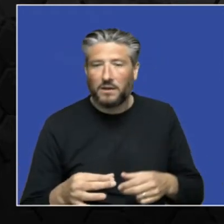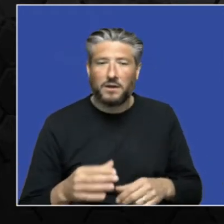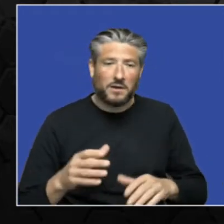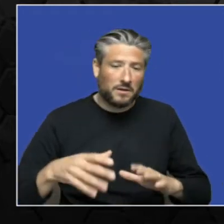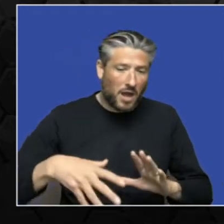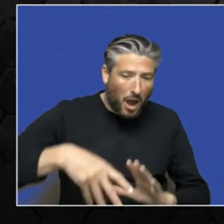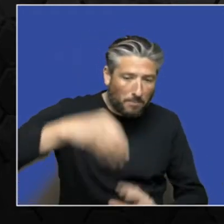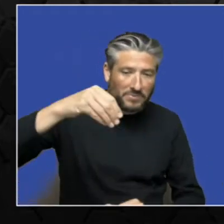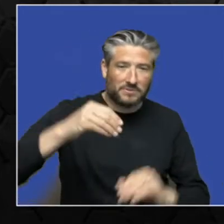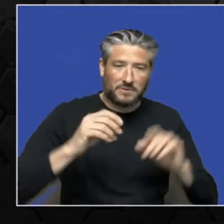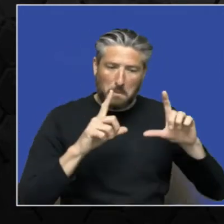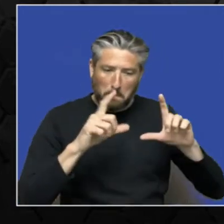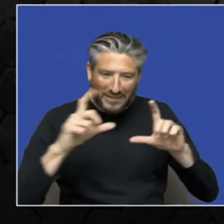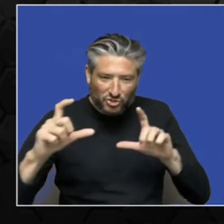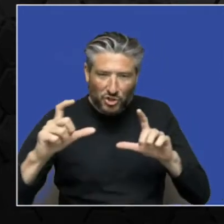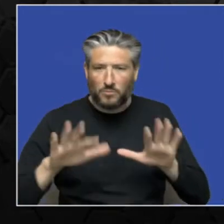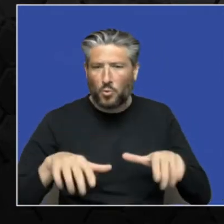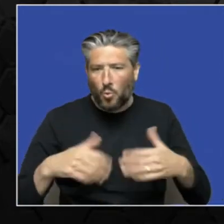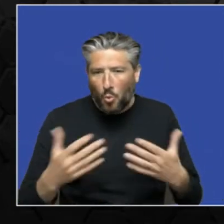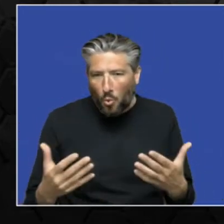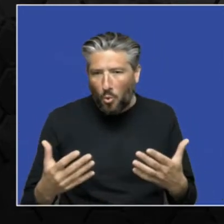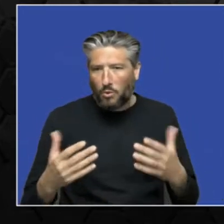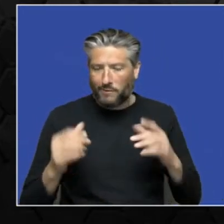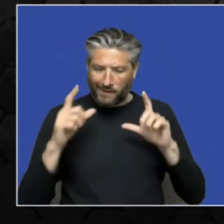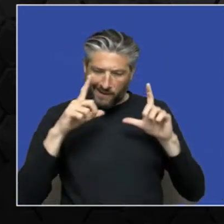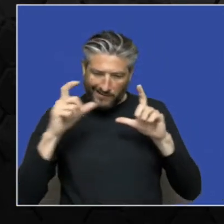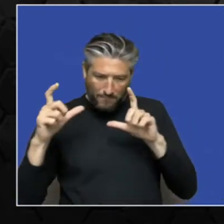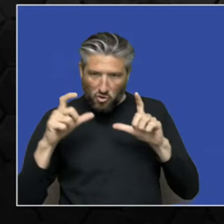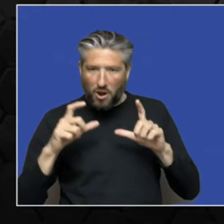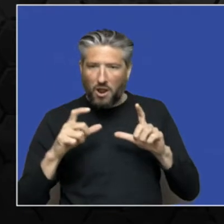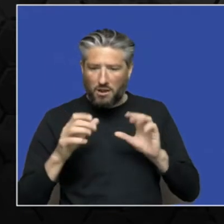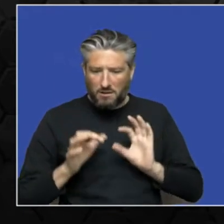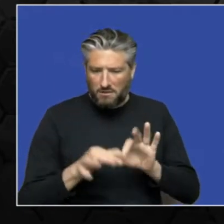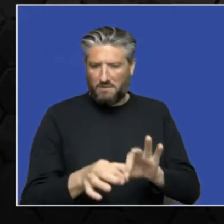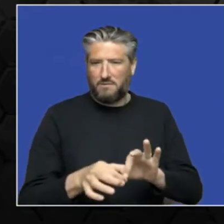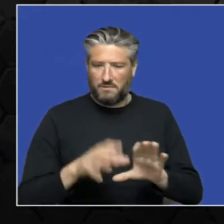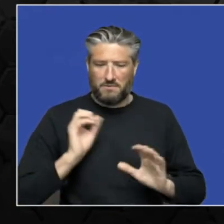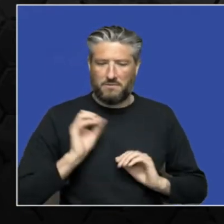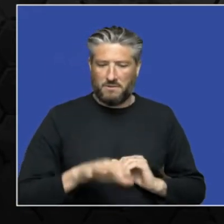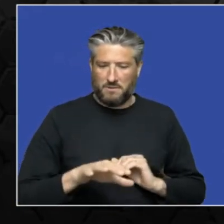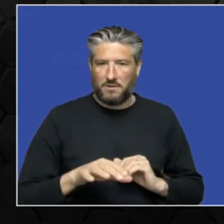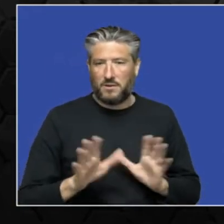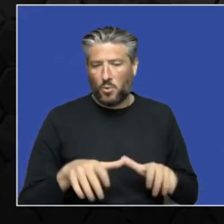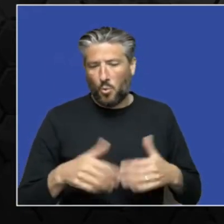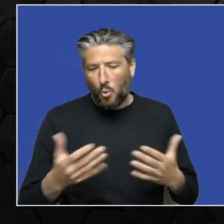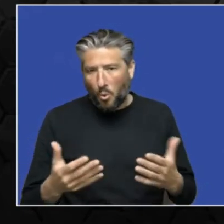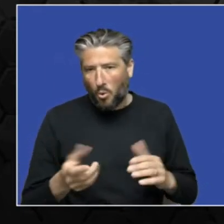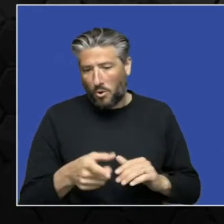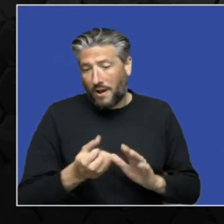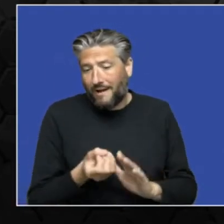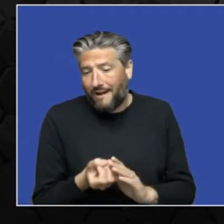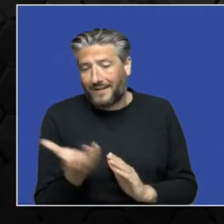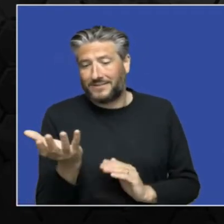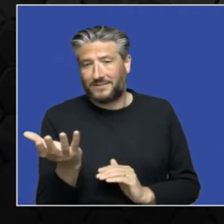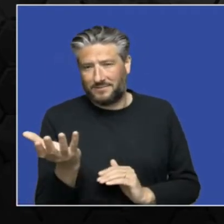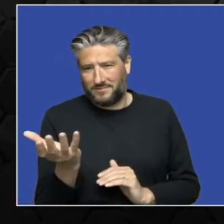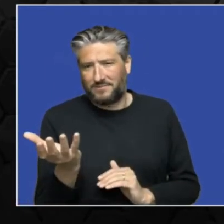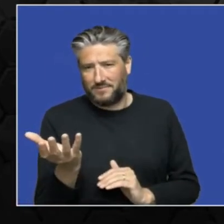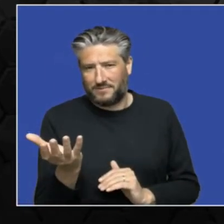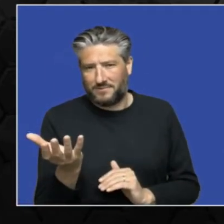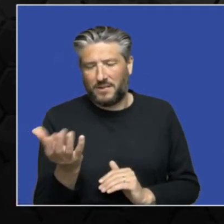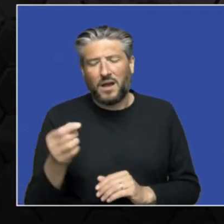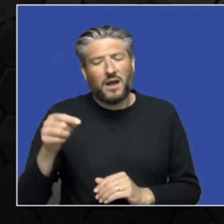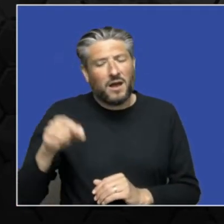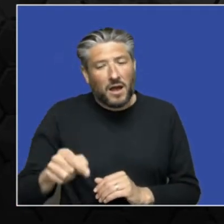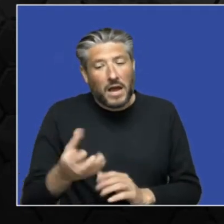let Loeb predict what it sees, and later on export it. We'll come back to that in a second, but